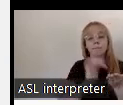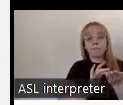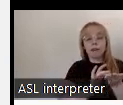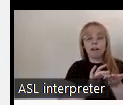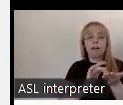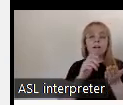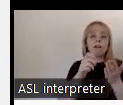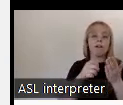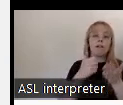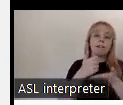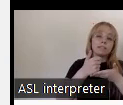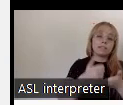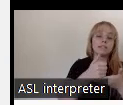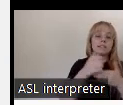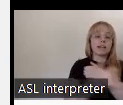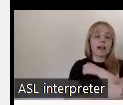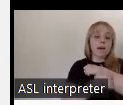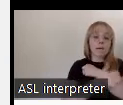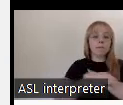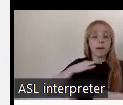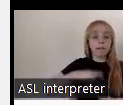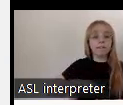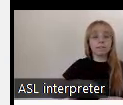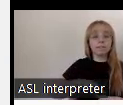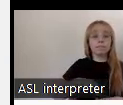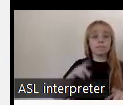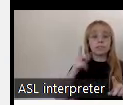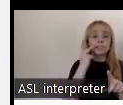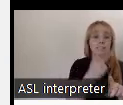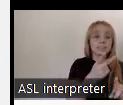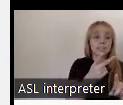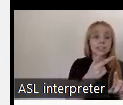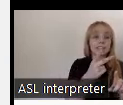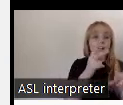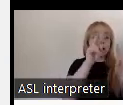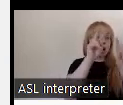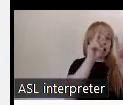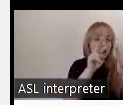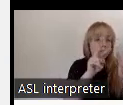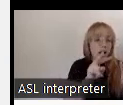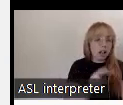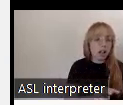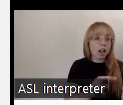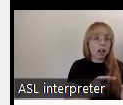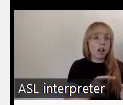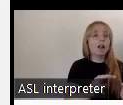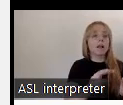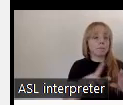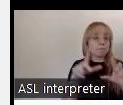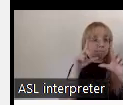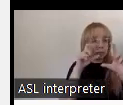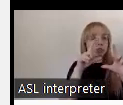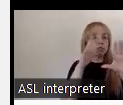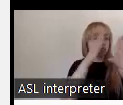assistance or county benefits. And this is a way that you can scan or take a picture of them and organize them